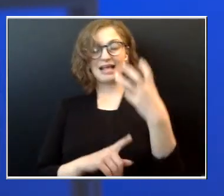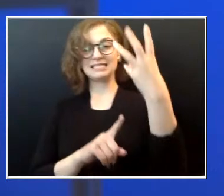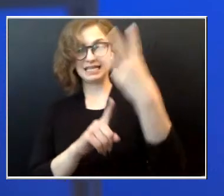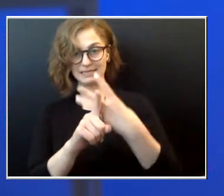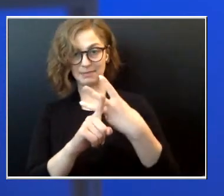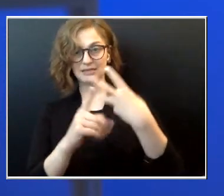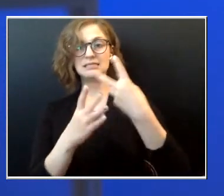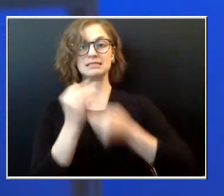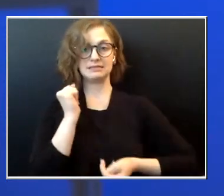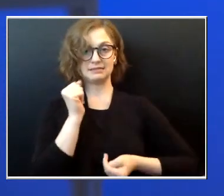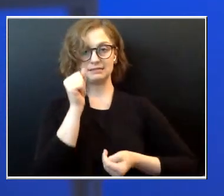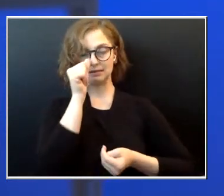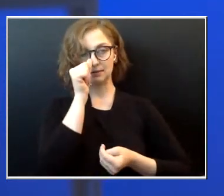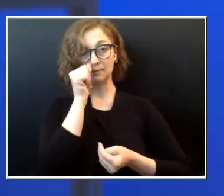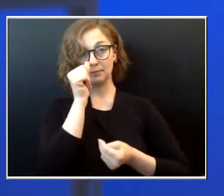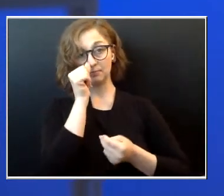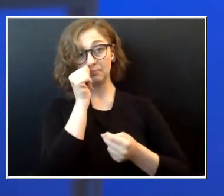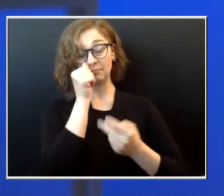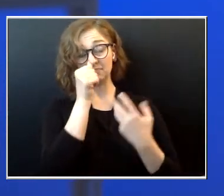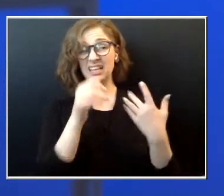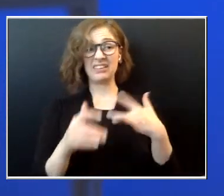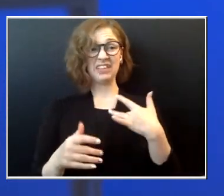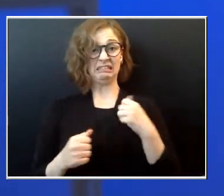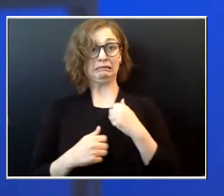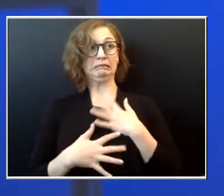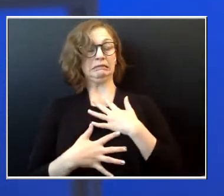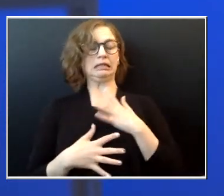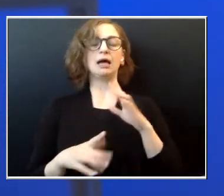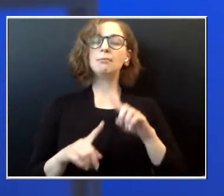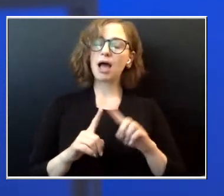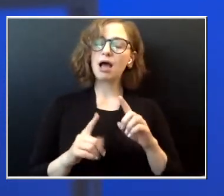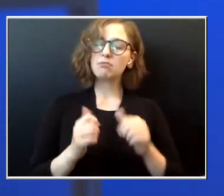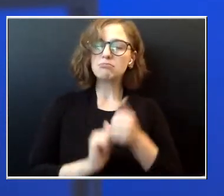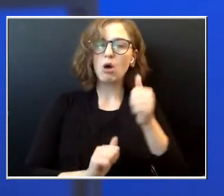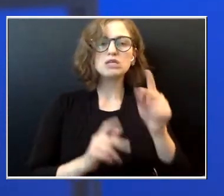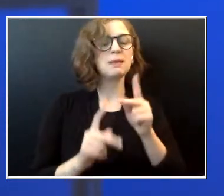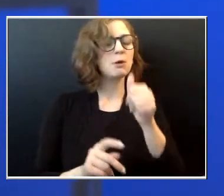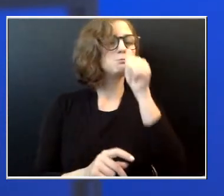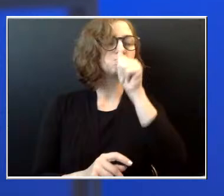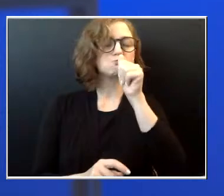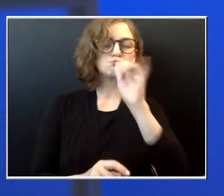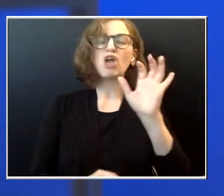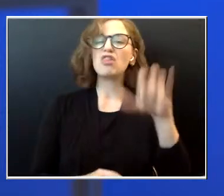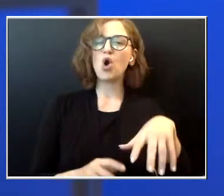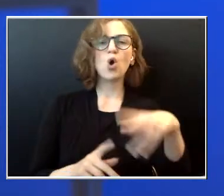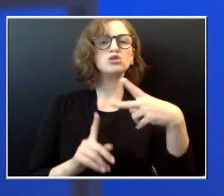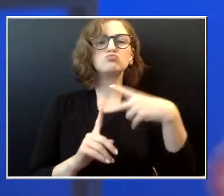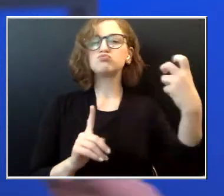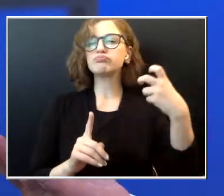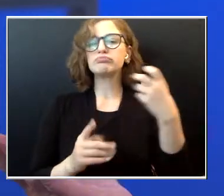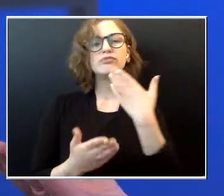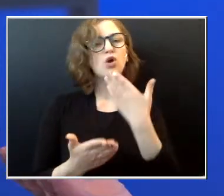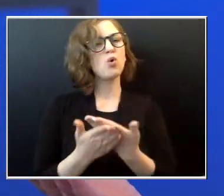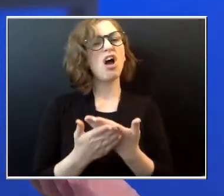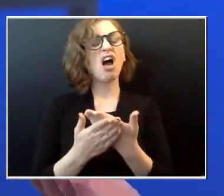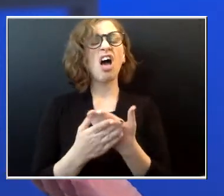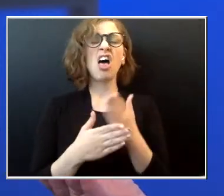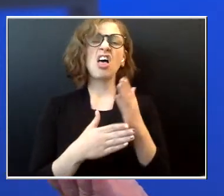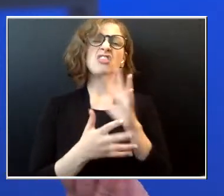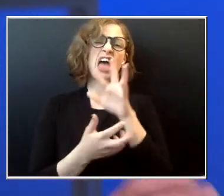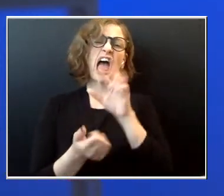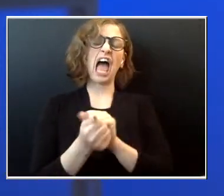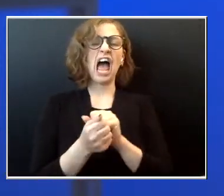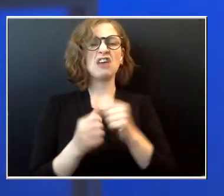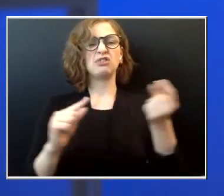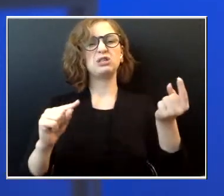are very well tolerated, generally speaking. The average pain score is 1 to 2 on a 10-point